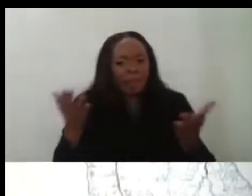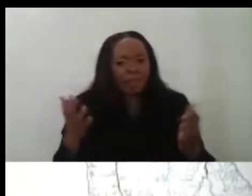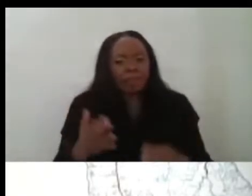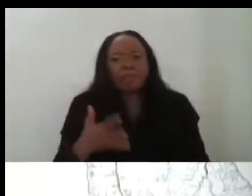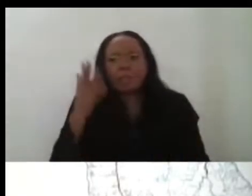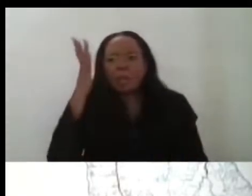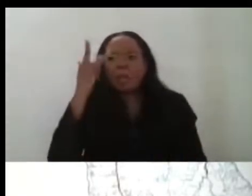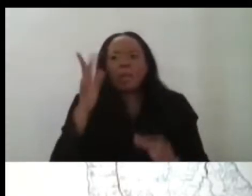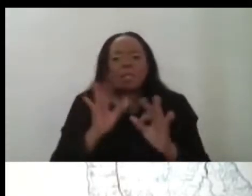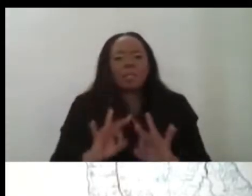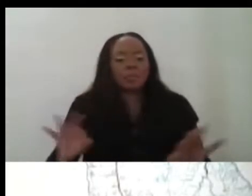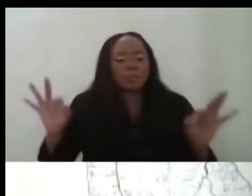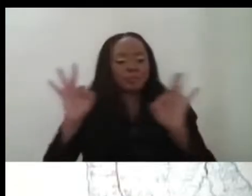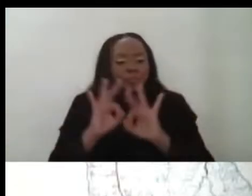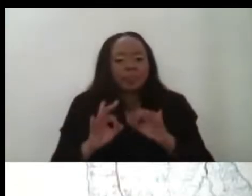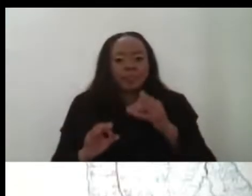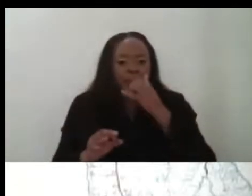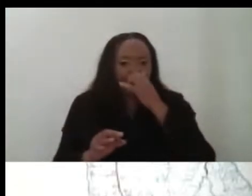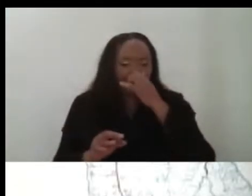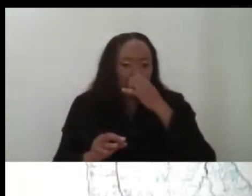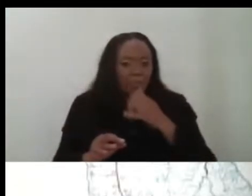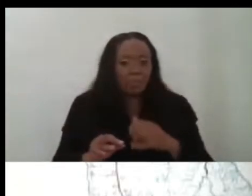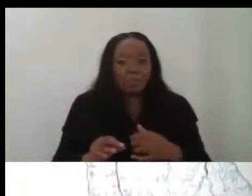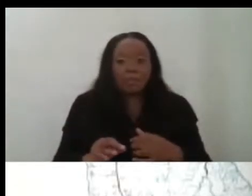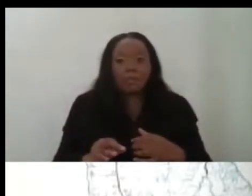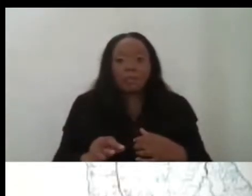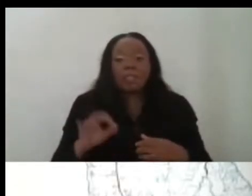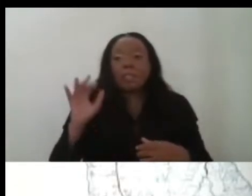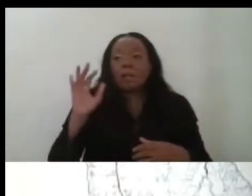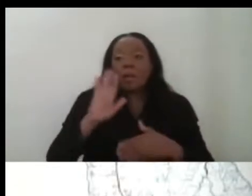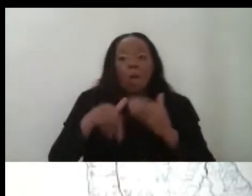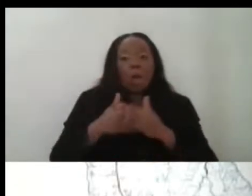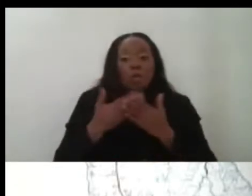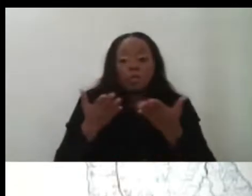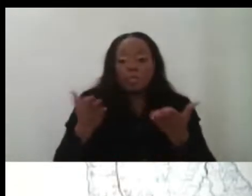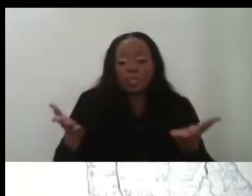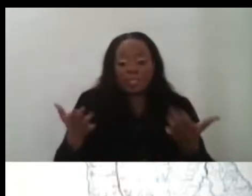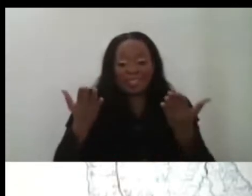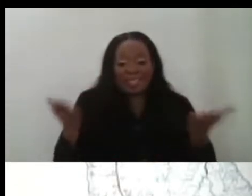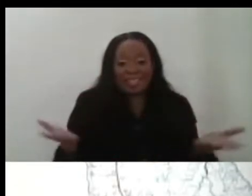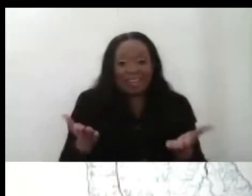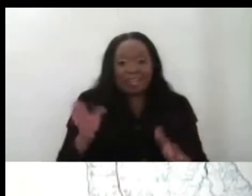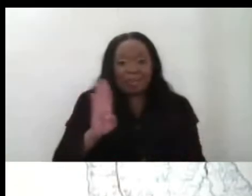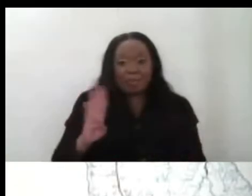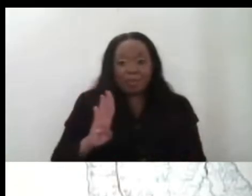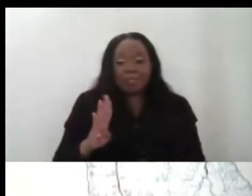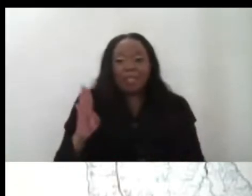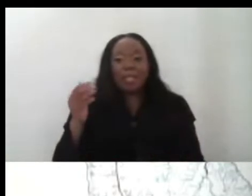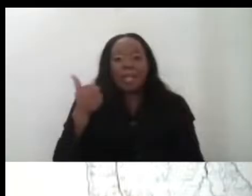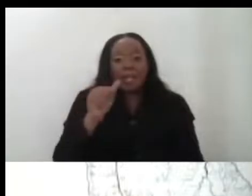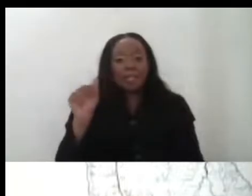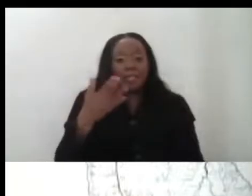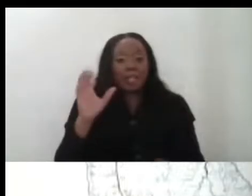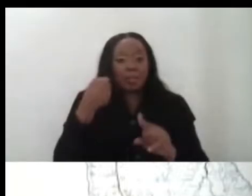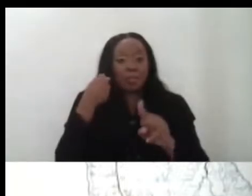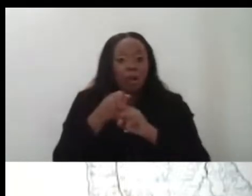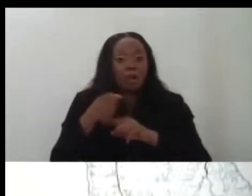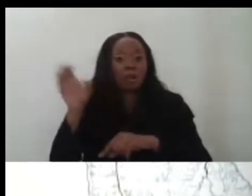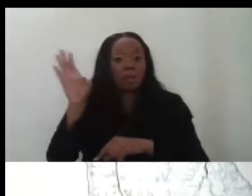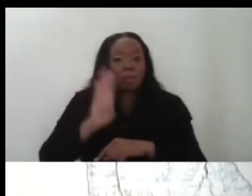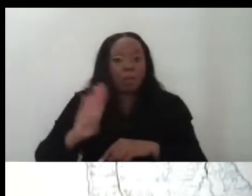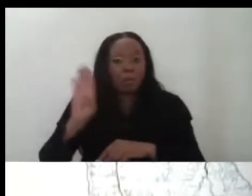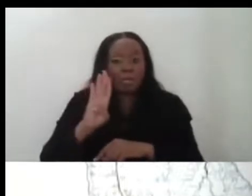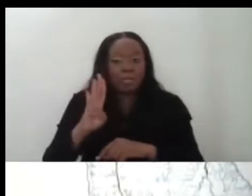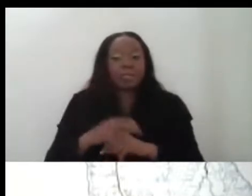for us? Because it's in Barbados. So anything that affects the Caribbean, chances are it has to pass Barbados first. We're the